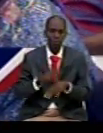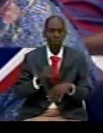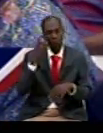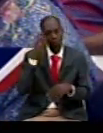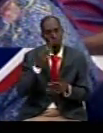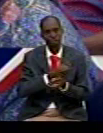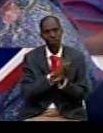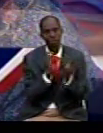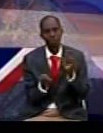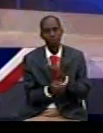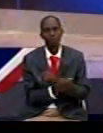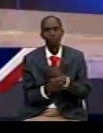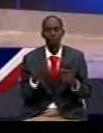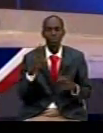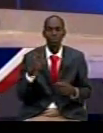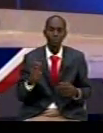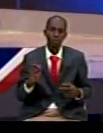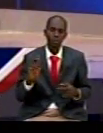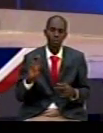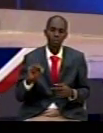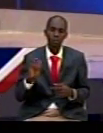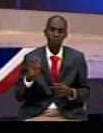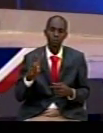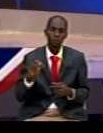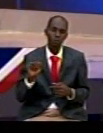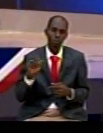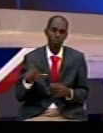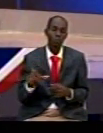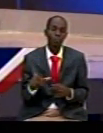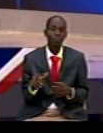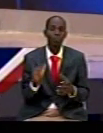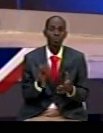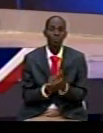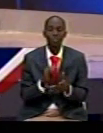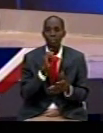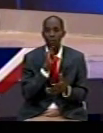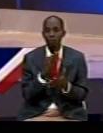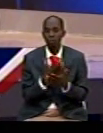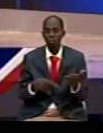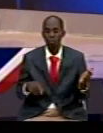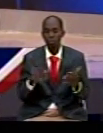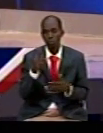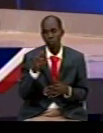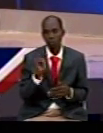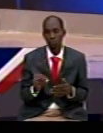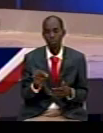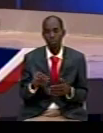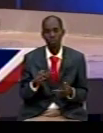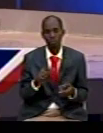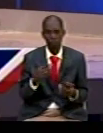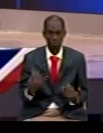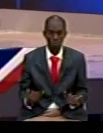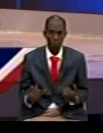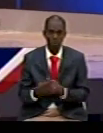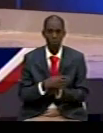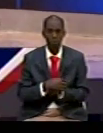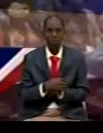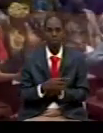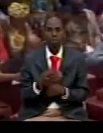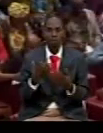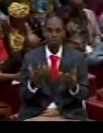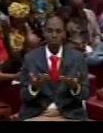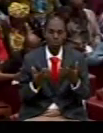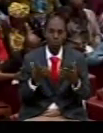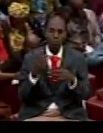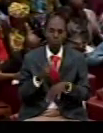part that becomes applicable to you personally today. Desirable touch coming upon